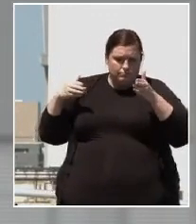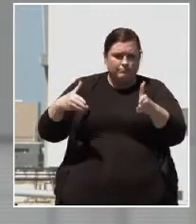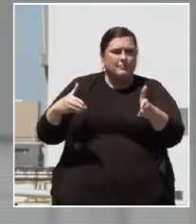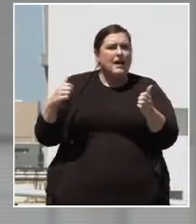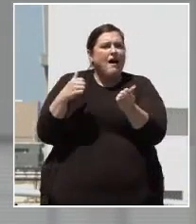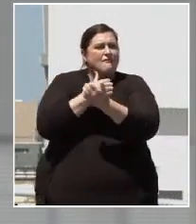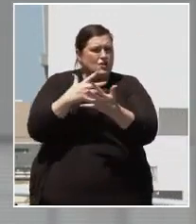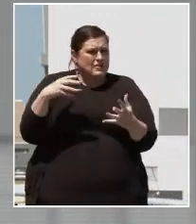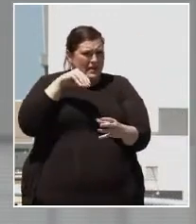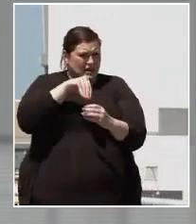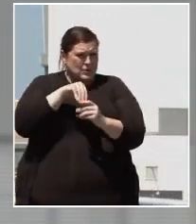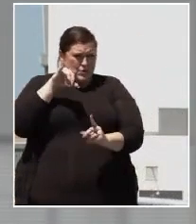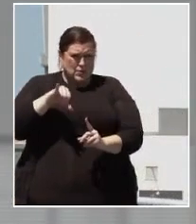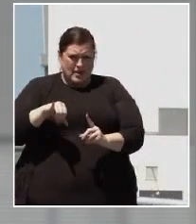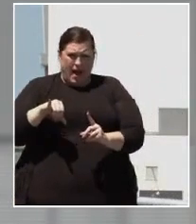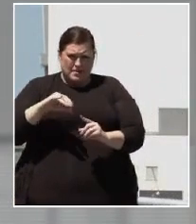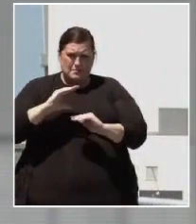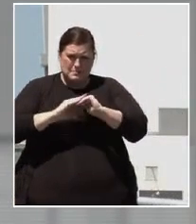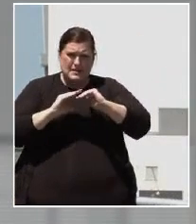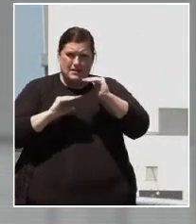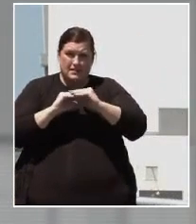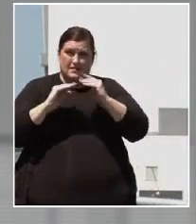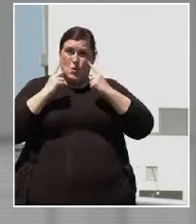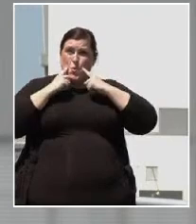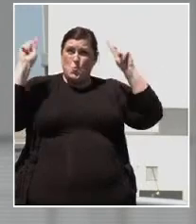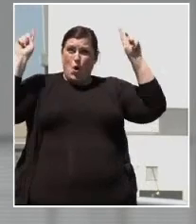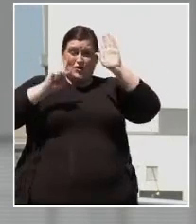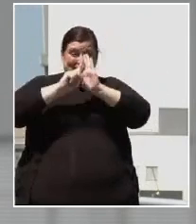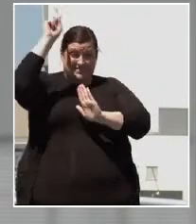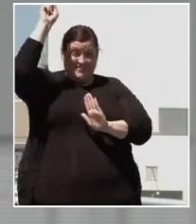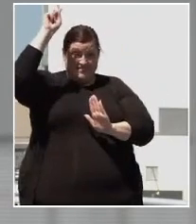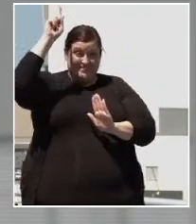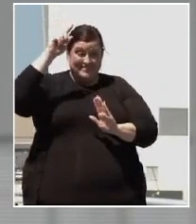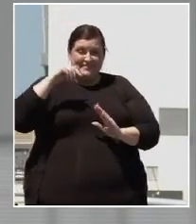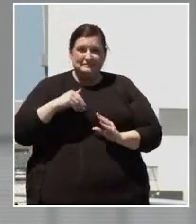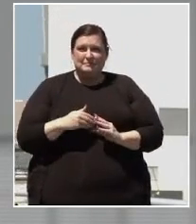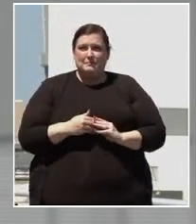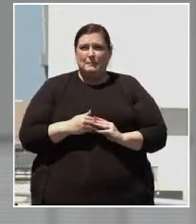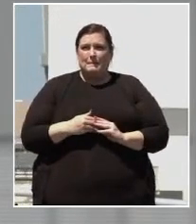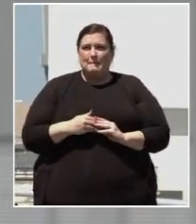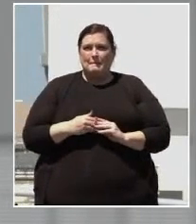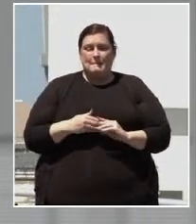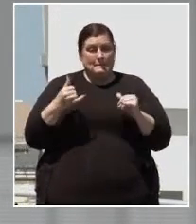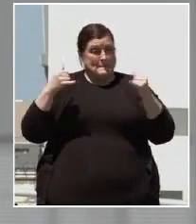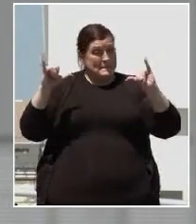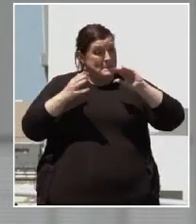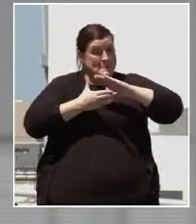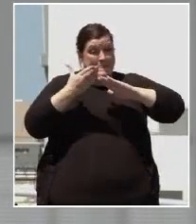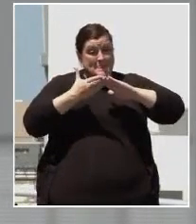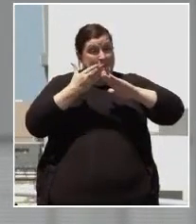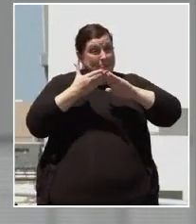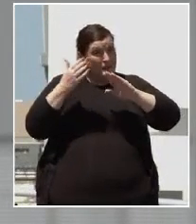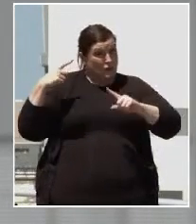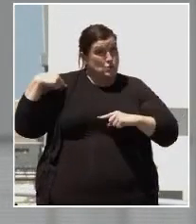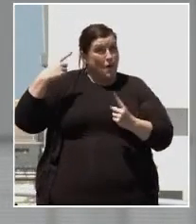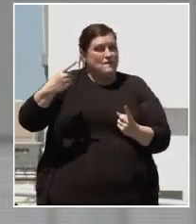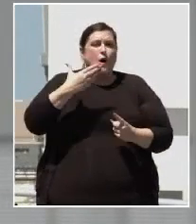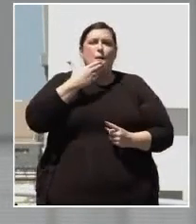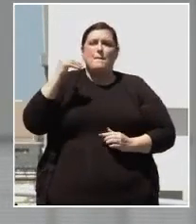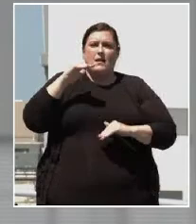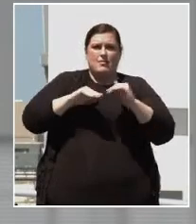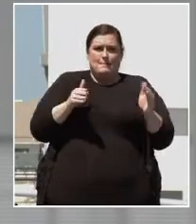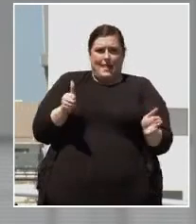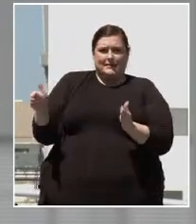everything into it and it worked and it's work so far even better